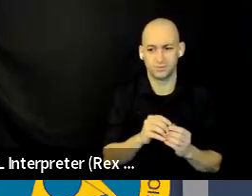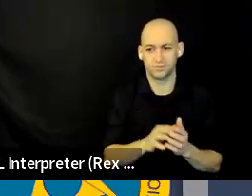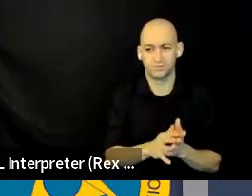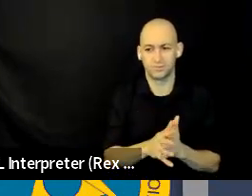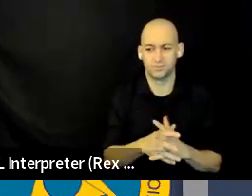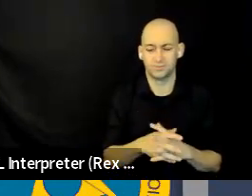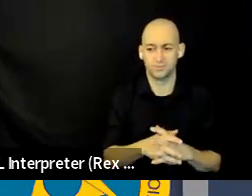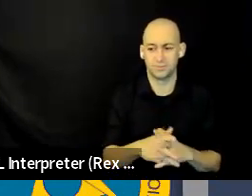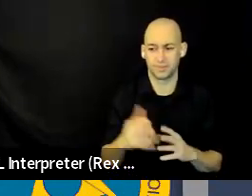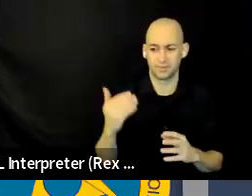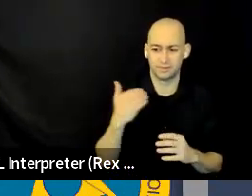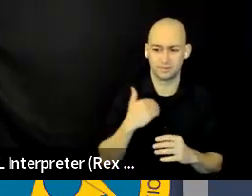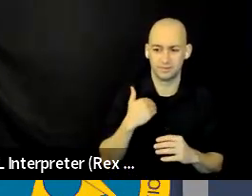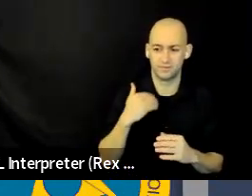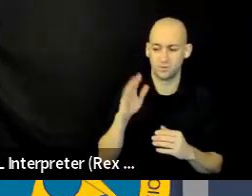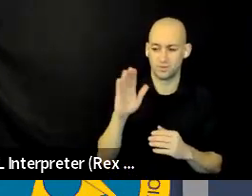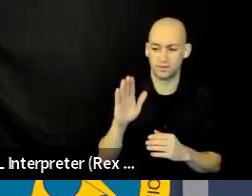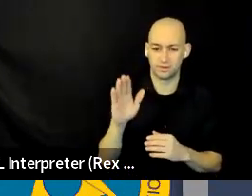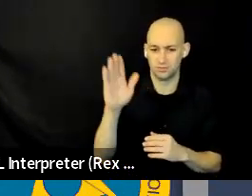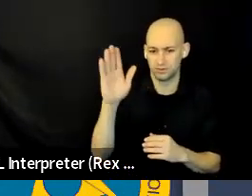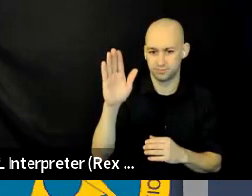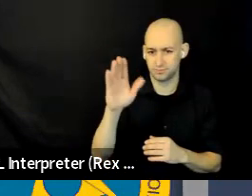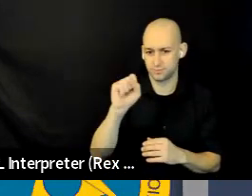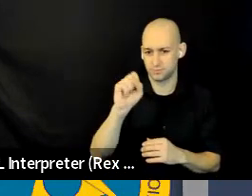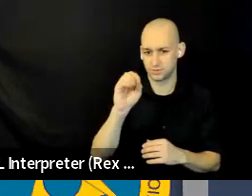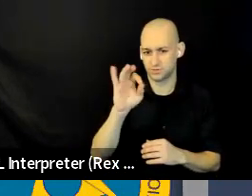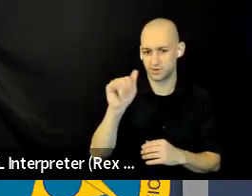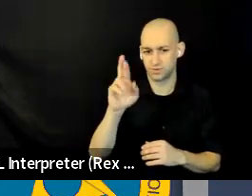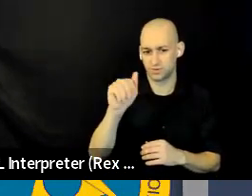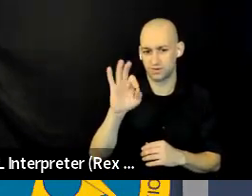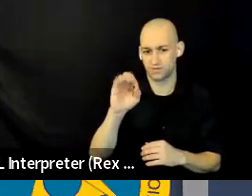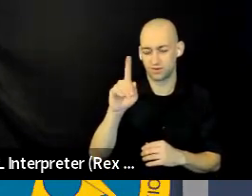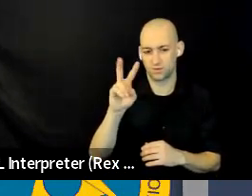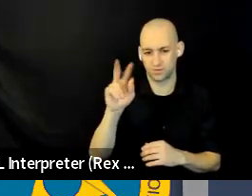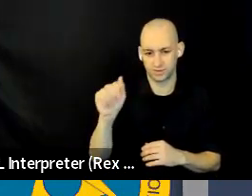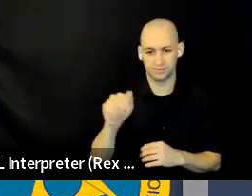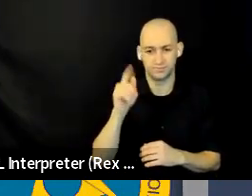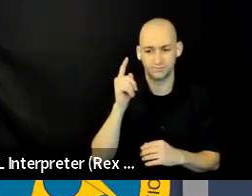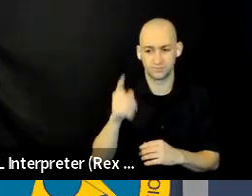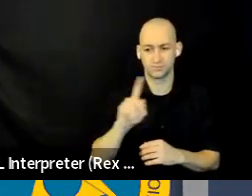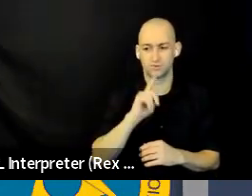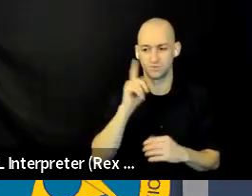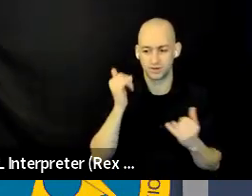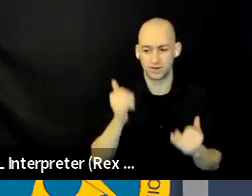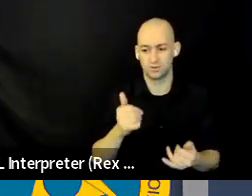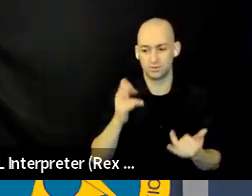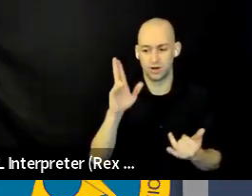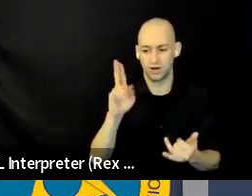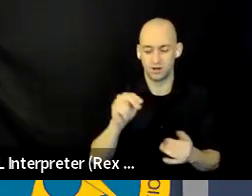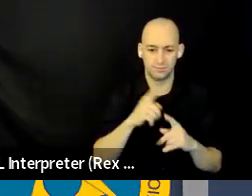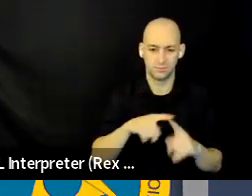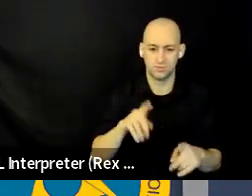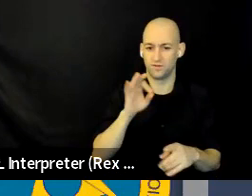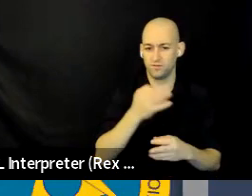side. We have, with their hand raised, Sofia Rafikova. You are now unmuted and free to